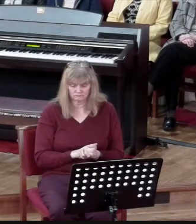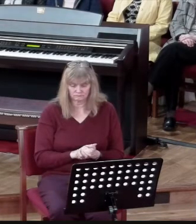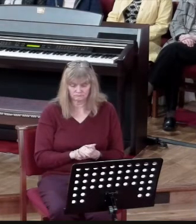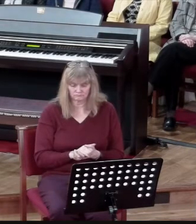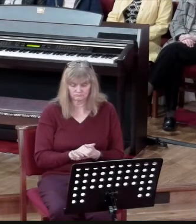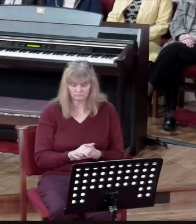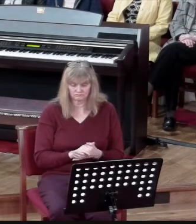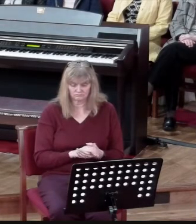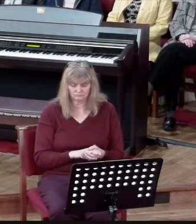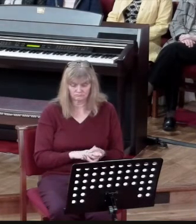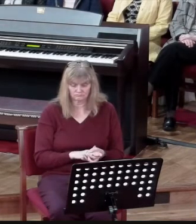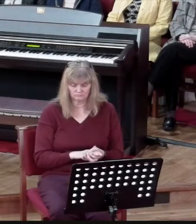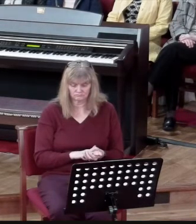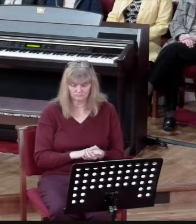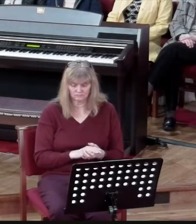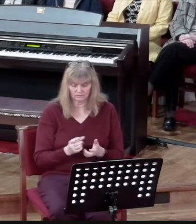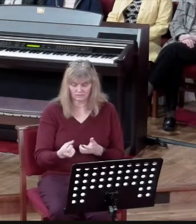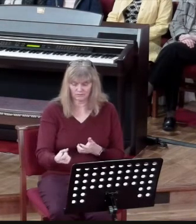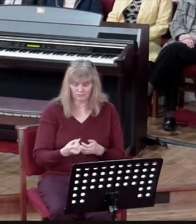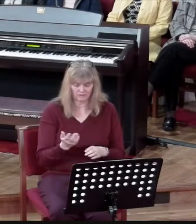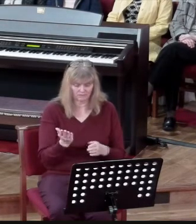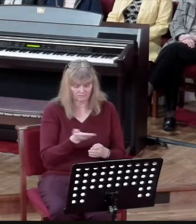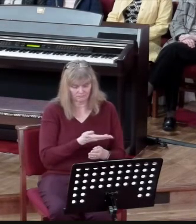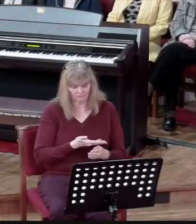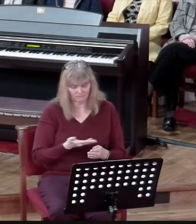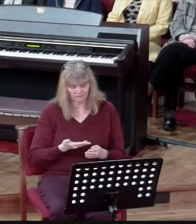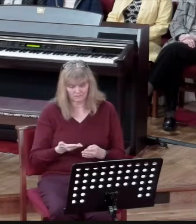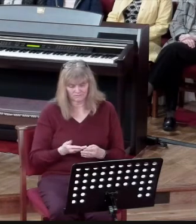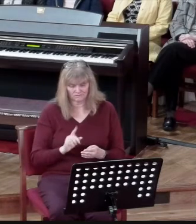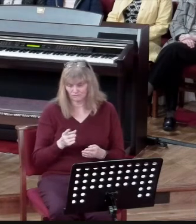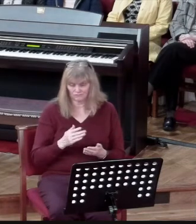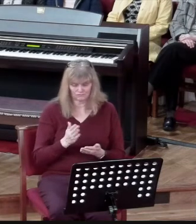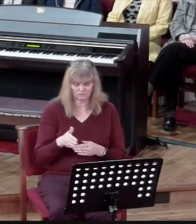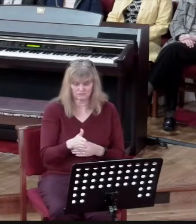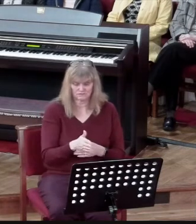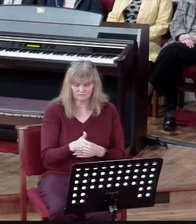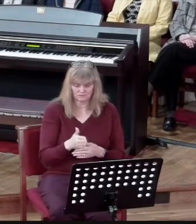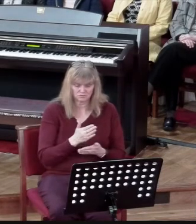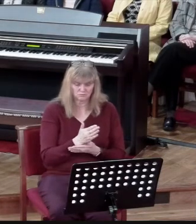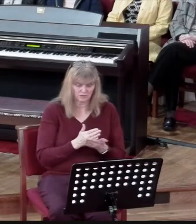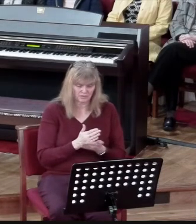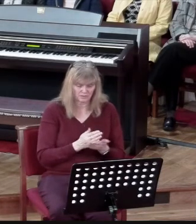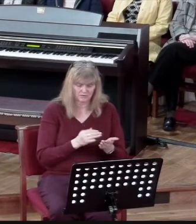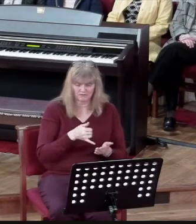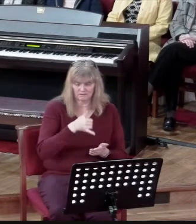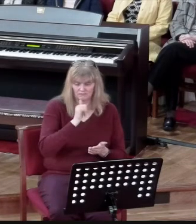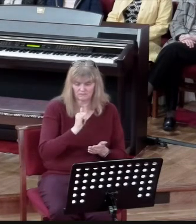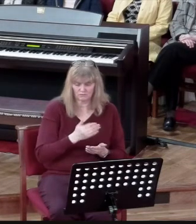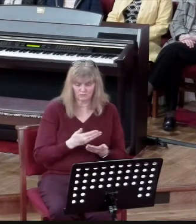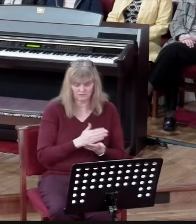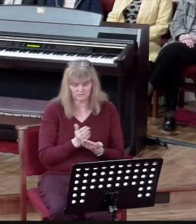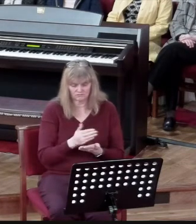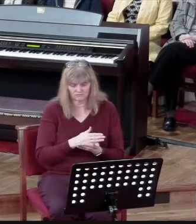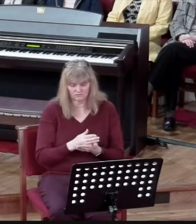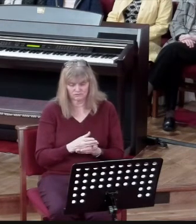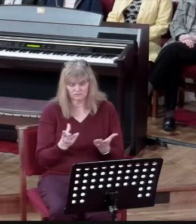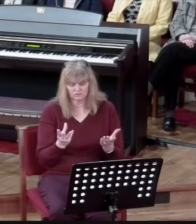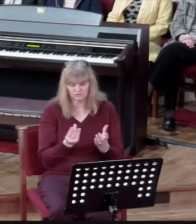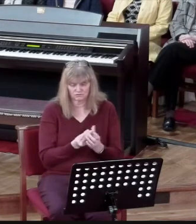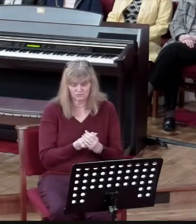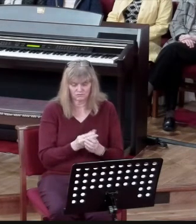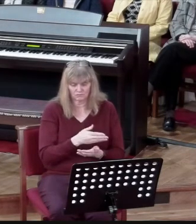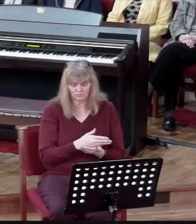him, and bring in the harvest not just of fish, but of those who believe, to be the fishers of people, that